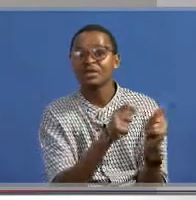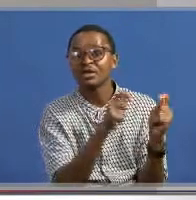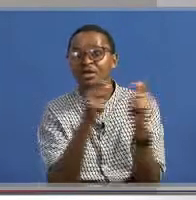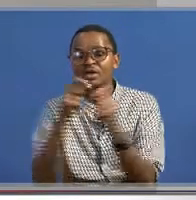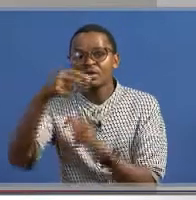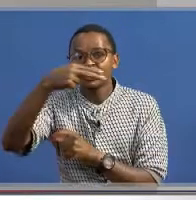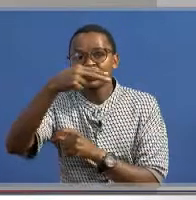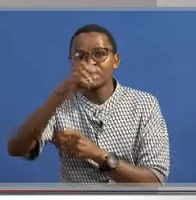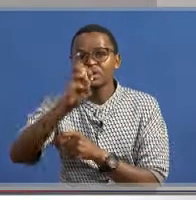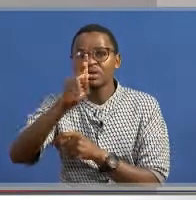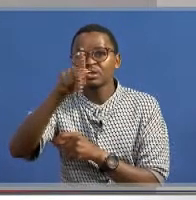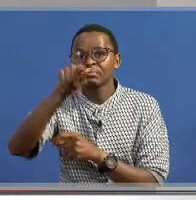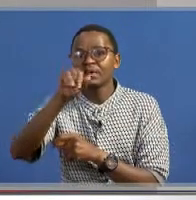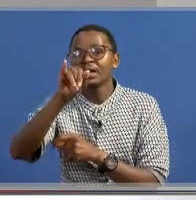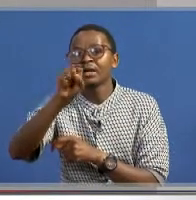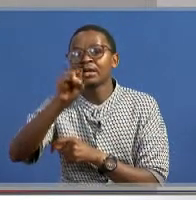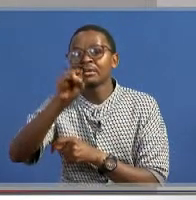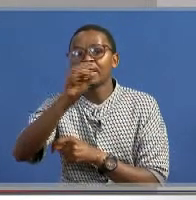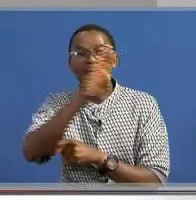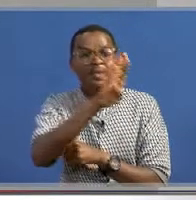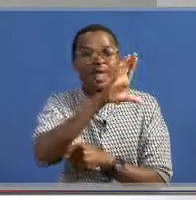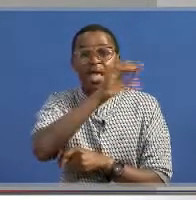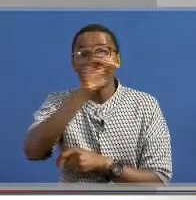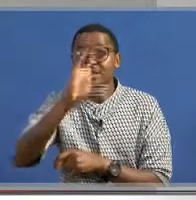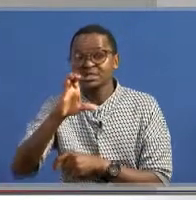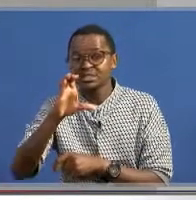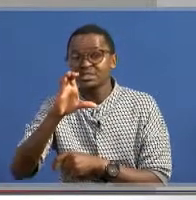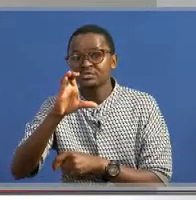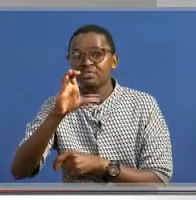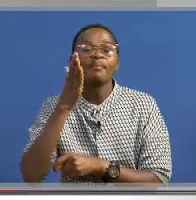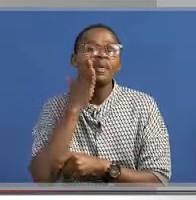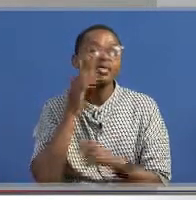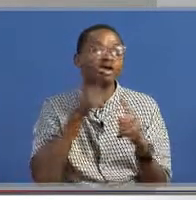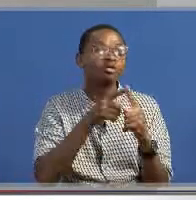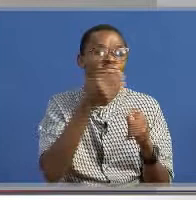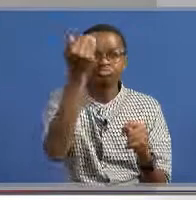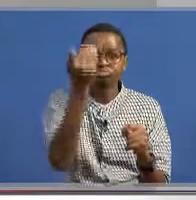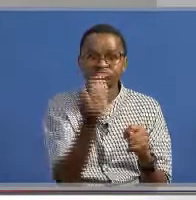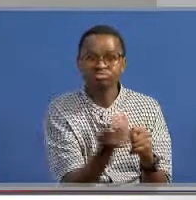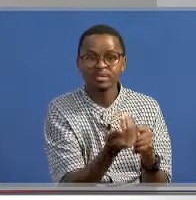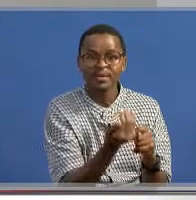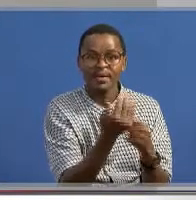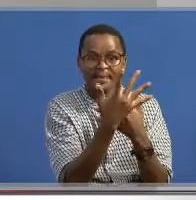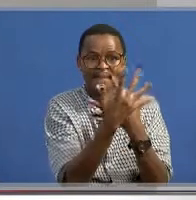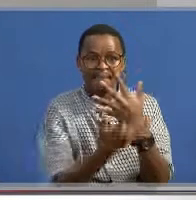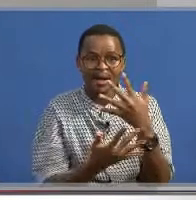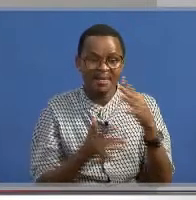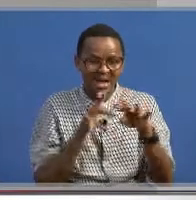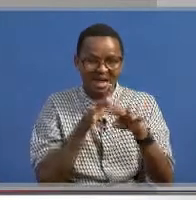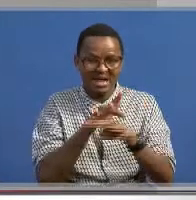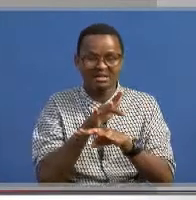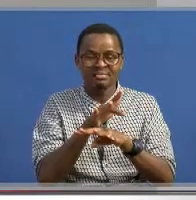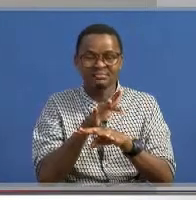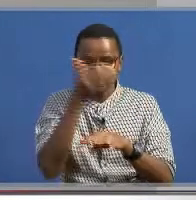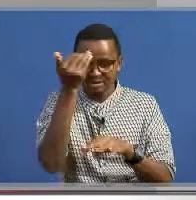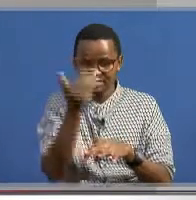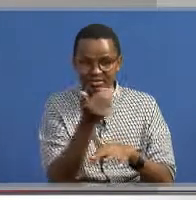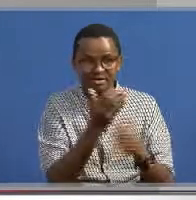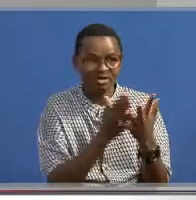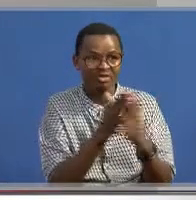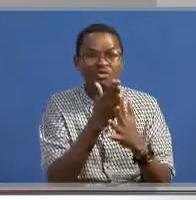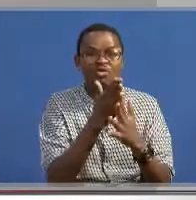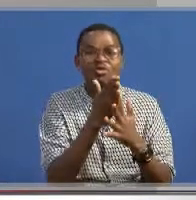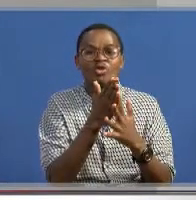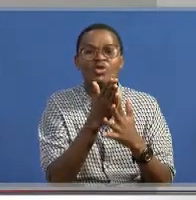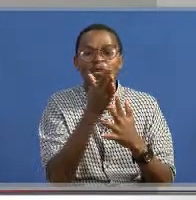of hepatitis B and C from infected mother to child, exposure to infected blood by an infected child, through